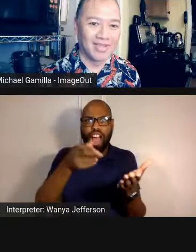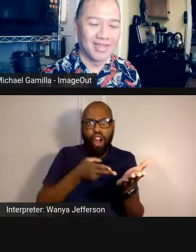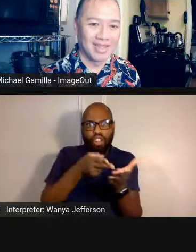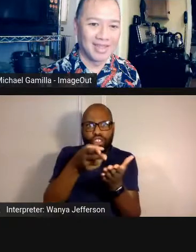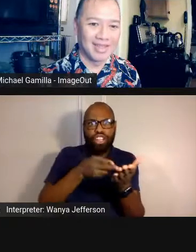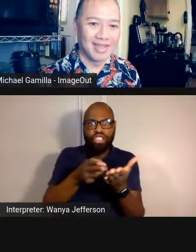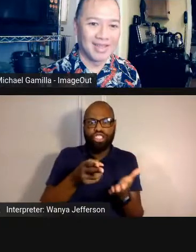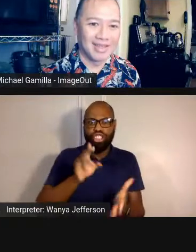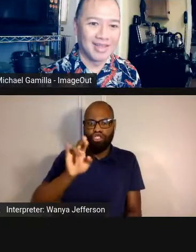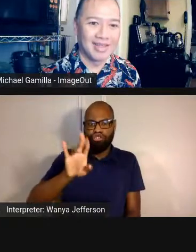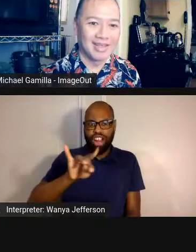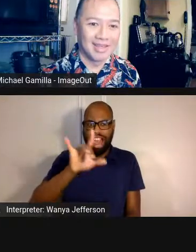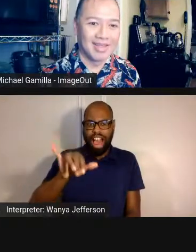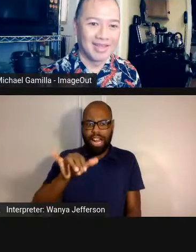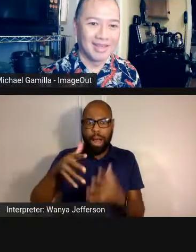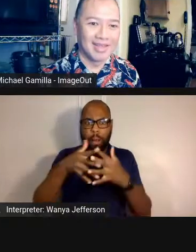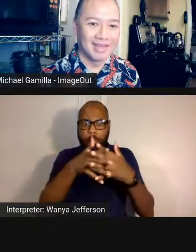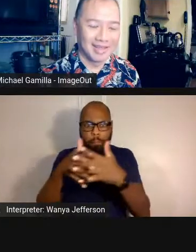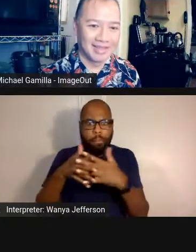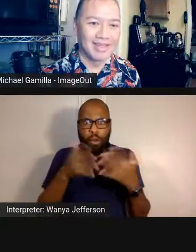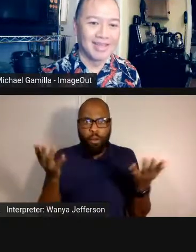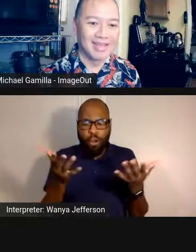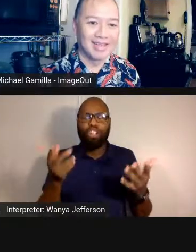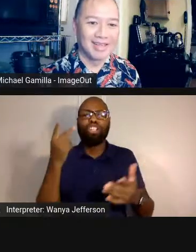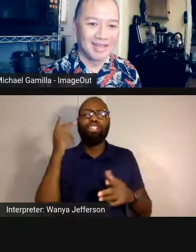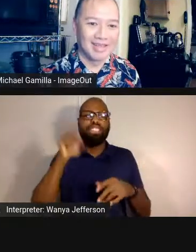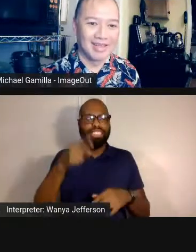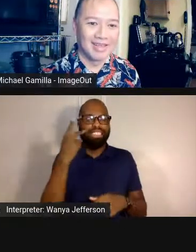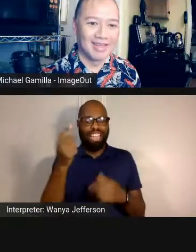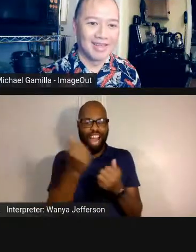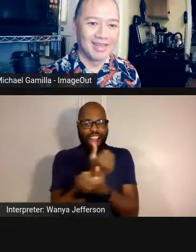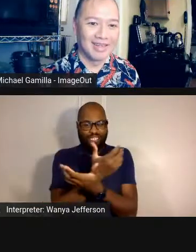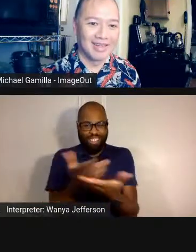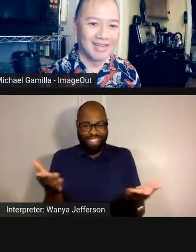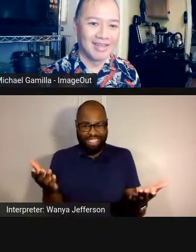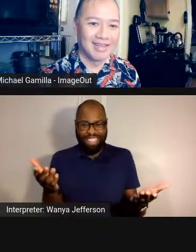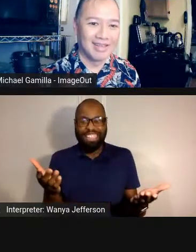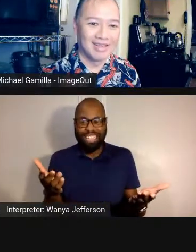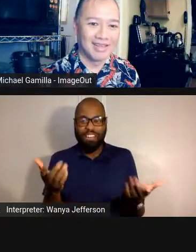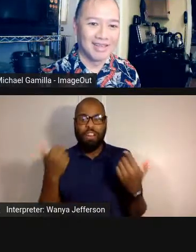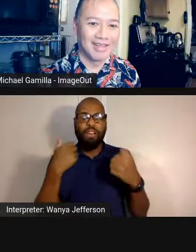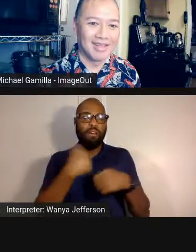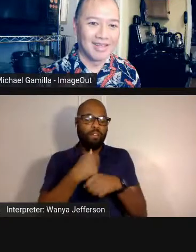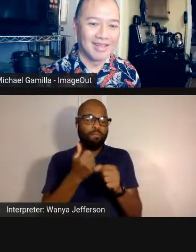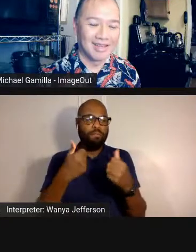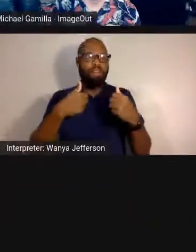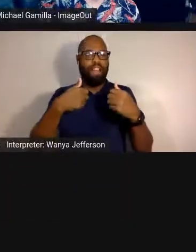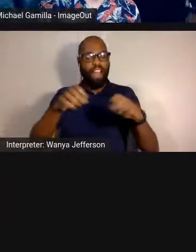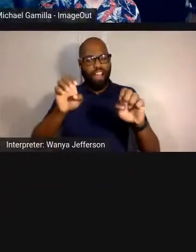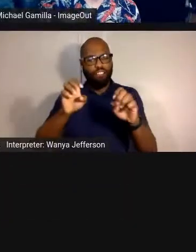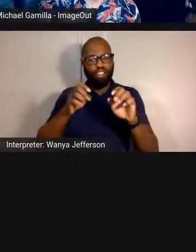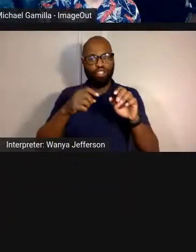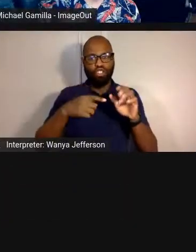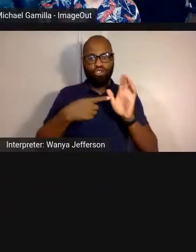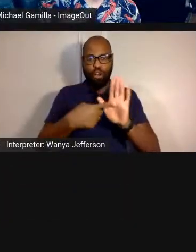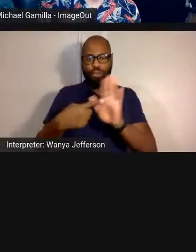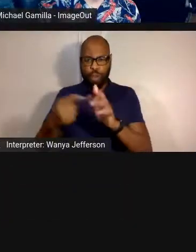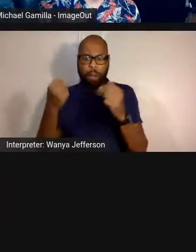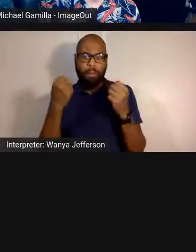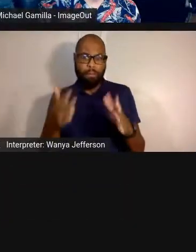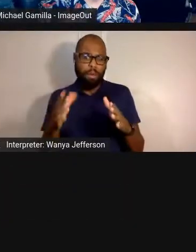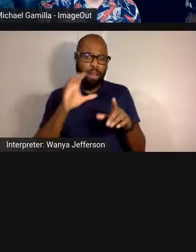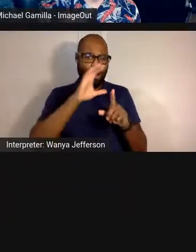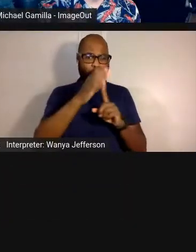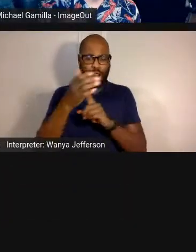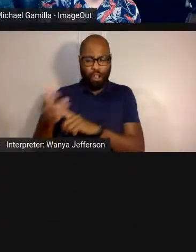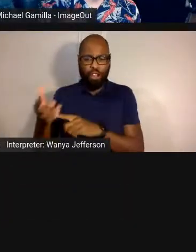reality of what America is. You need to see everything in there. And we made a concerted effort to make sure that we could represent as many different cultures and as